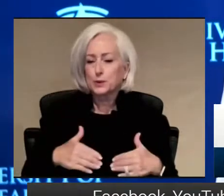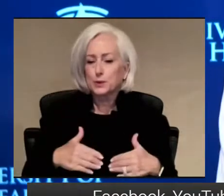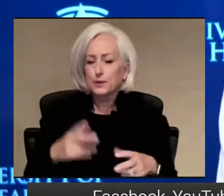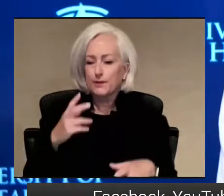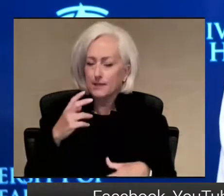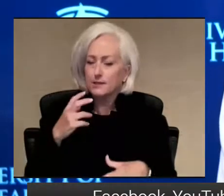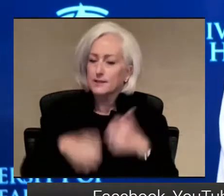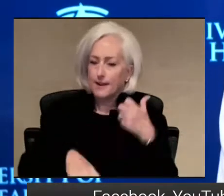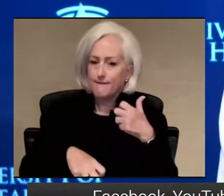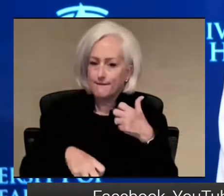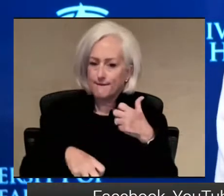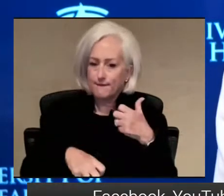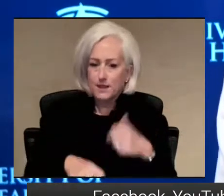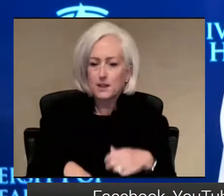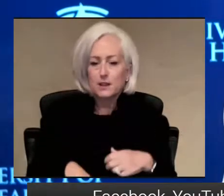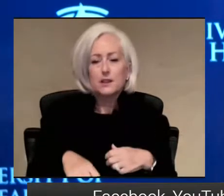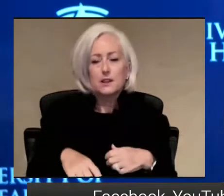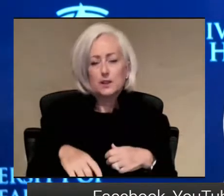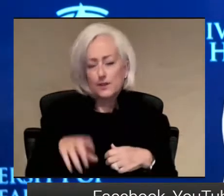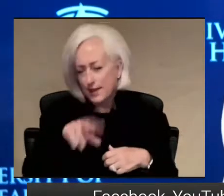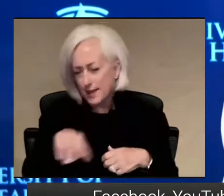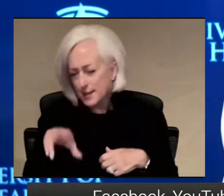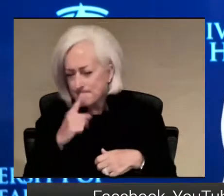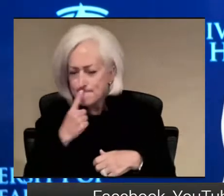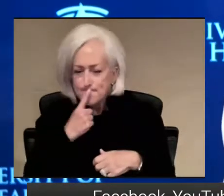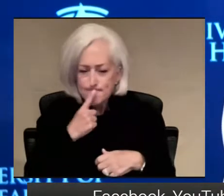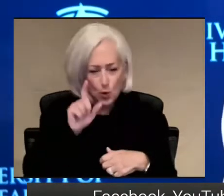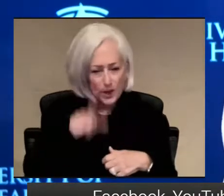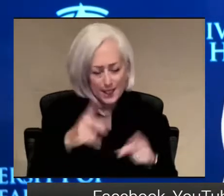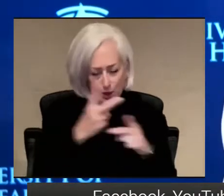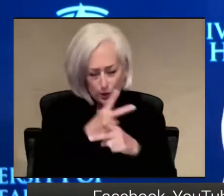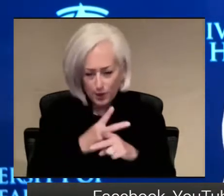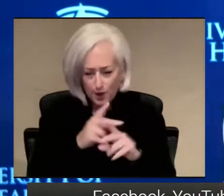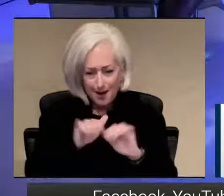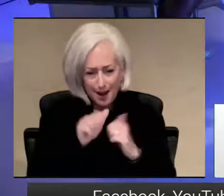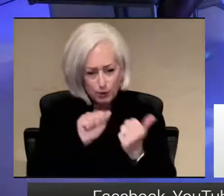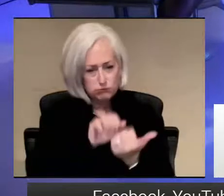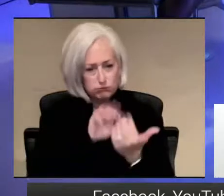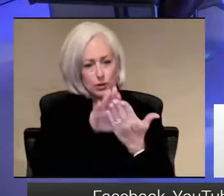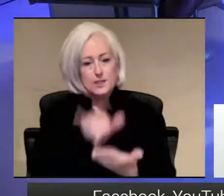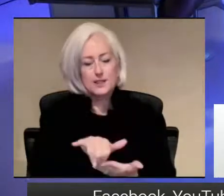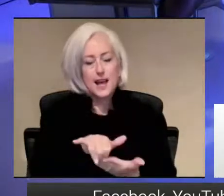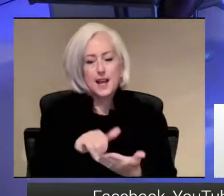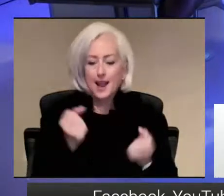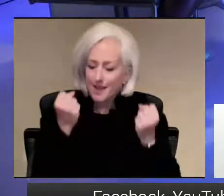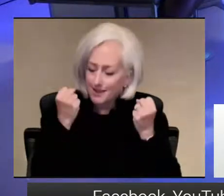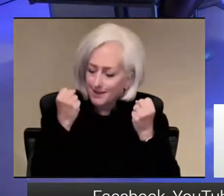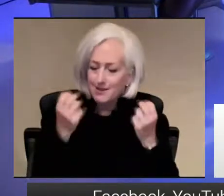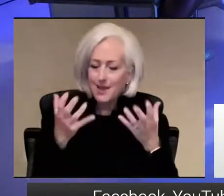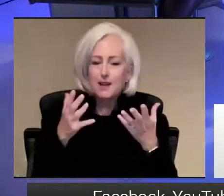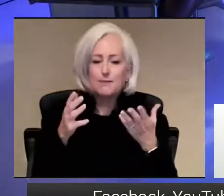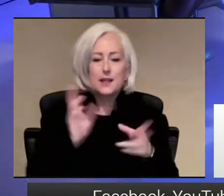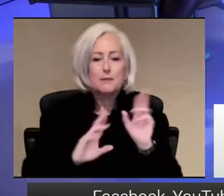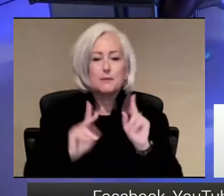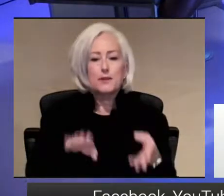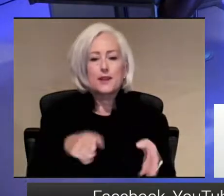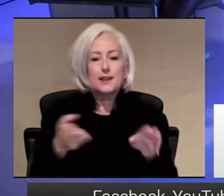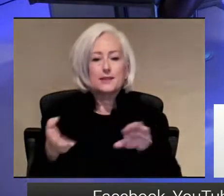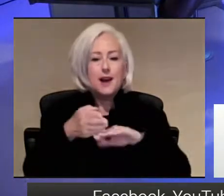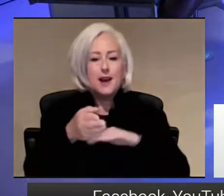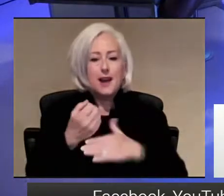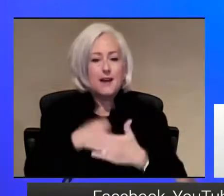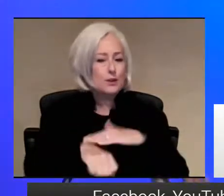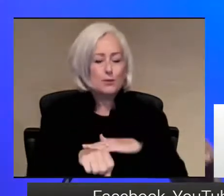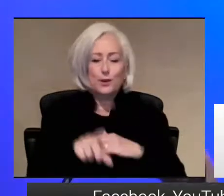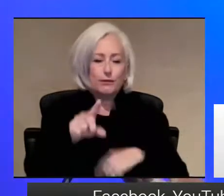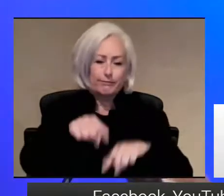good, and we need to address it. You just can't have that number of people dying after birth. Yeah. Right. But I think the reality is what was happening